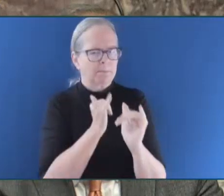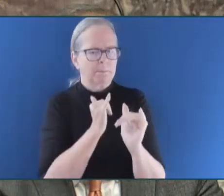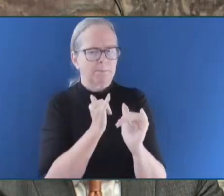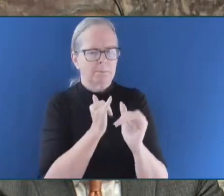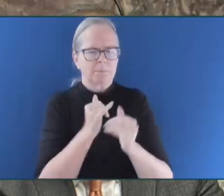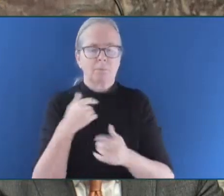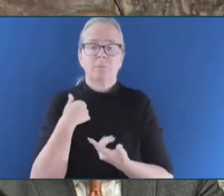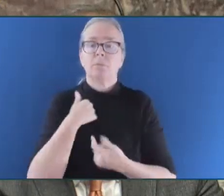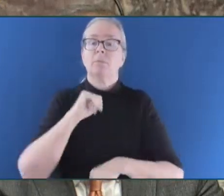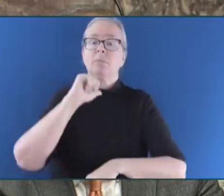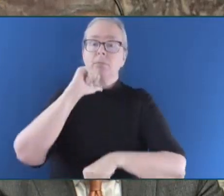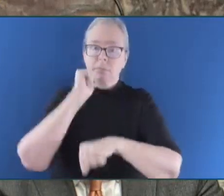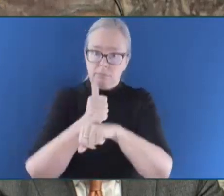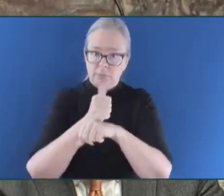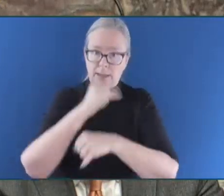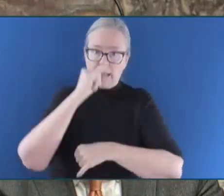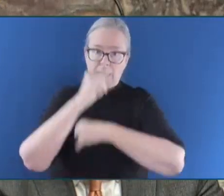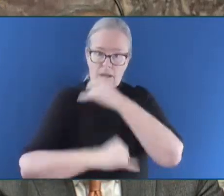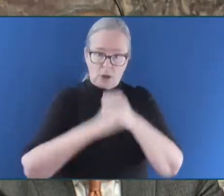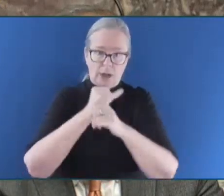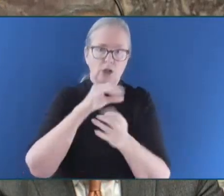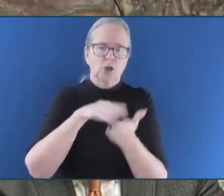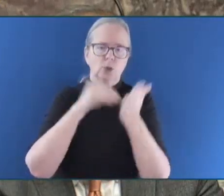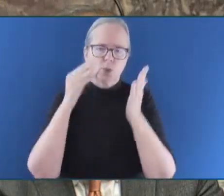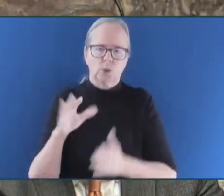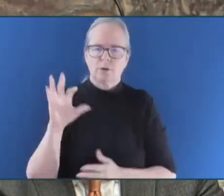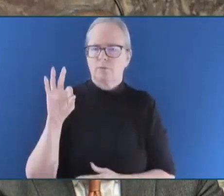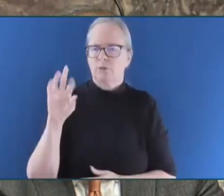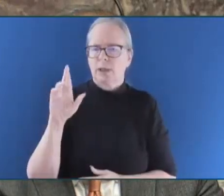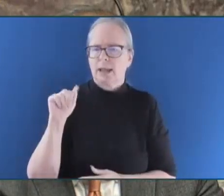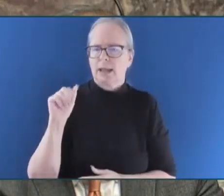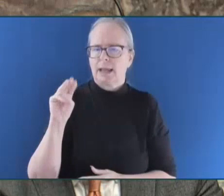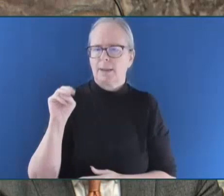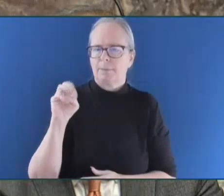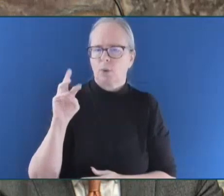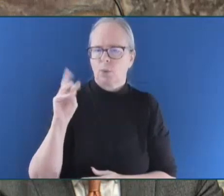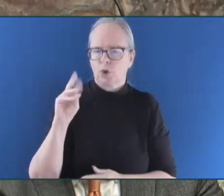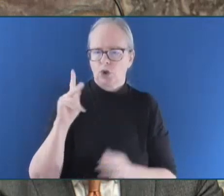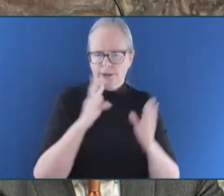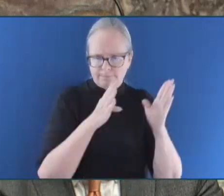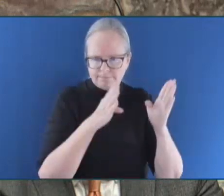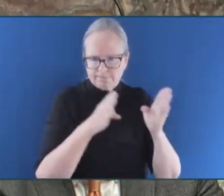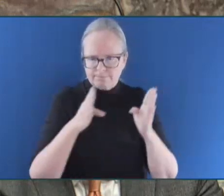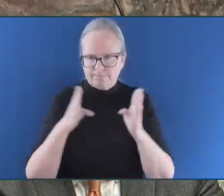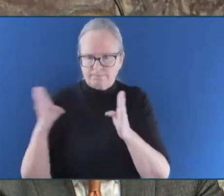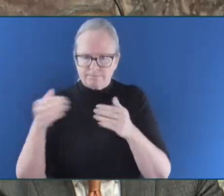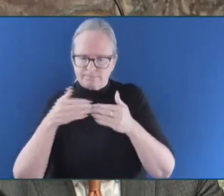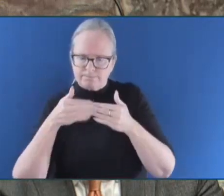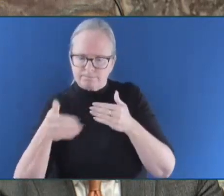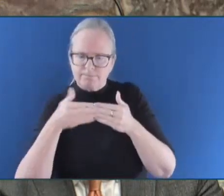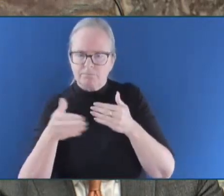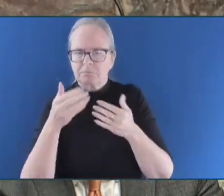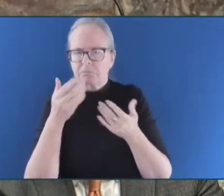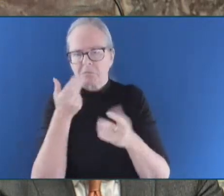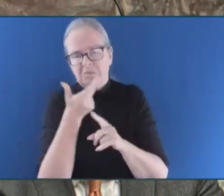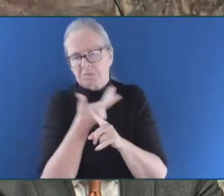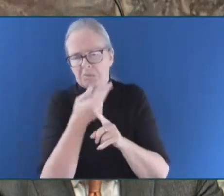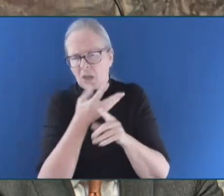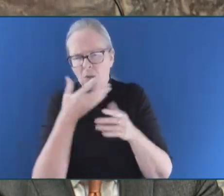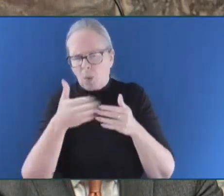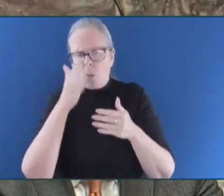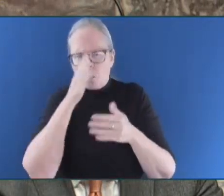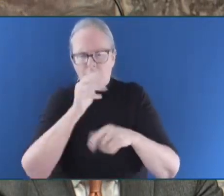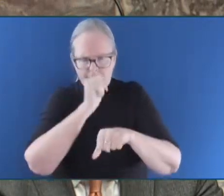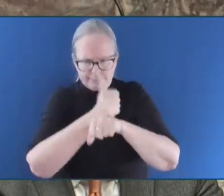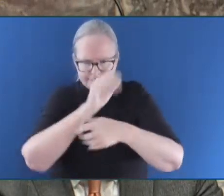be able to share in the next number of months as we're putting it together. But I also want to acknowledge, and I think it's